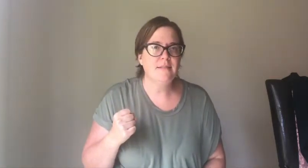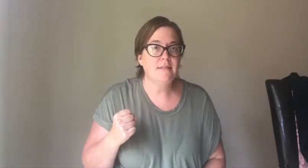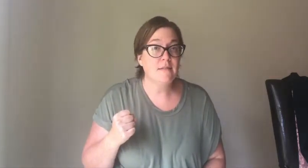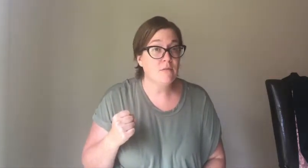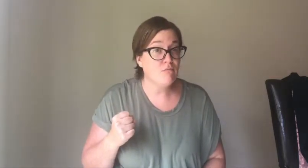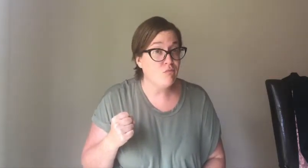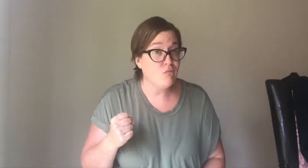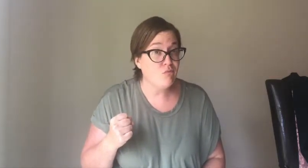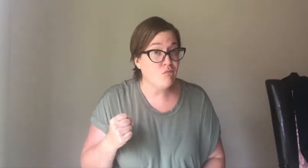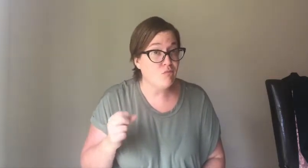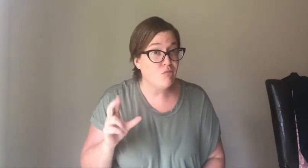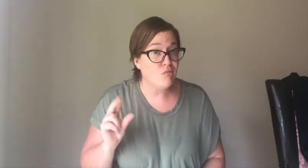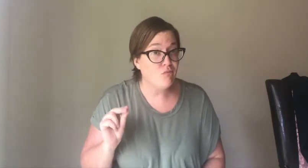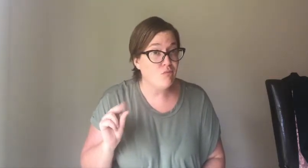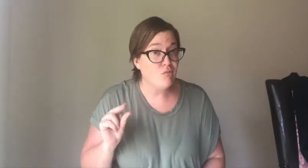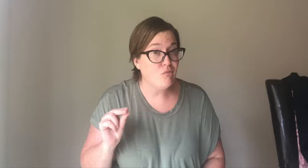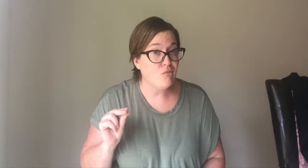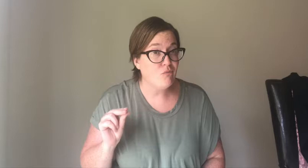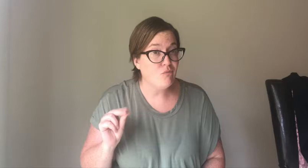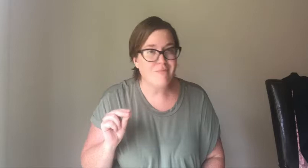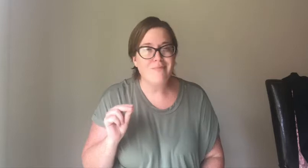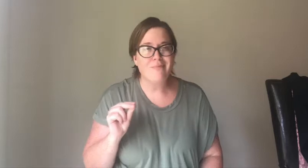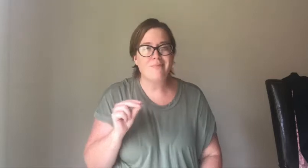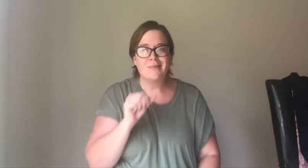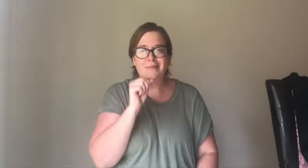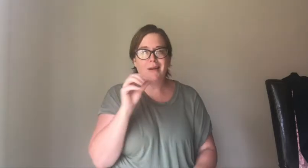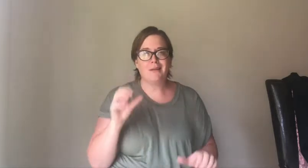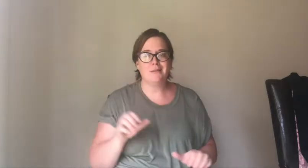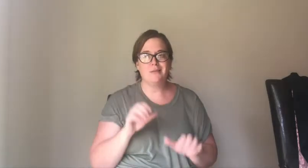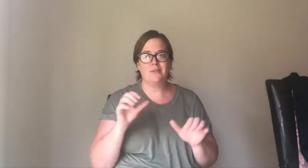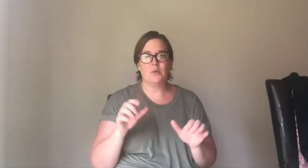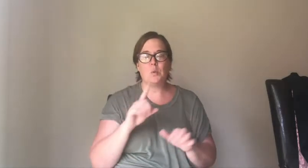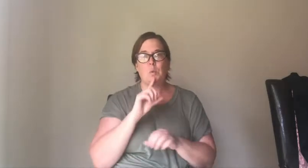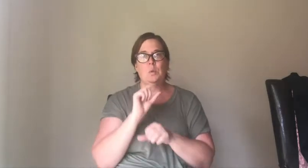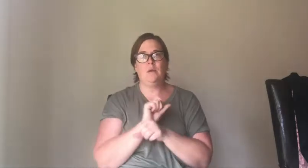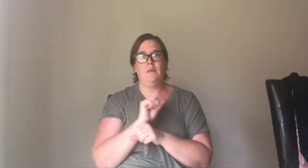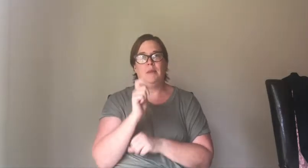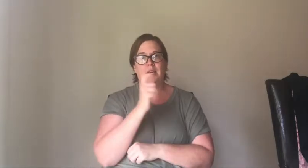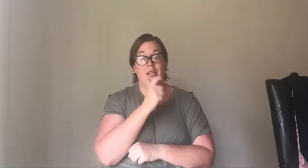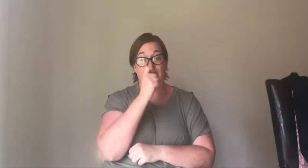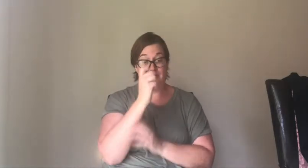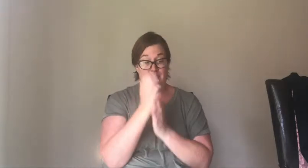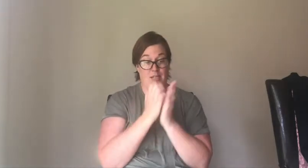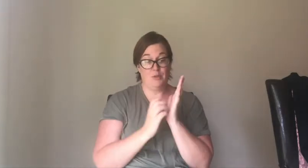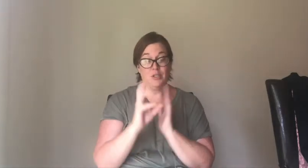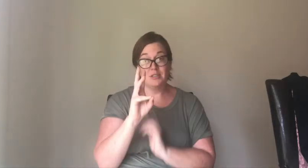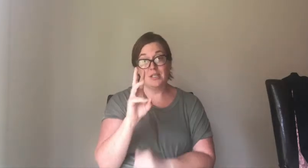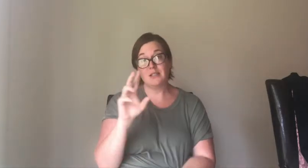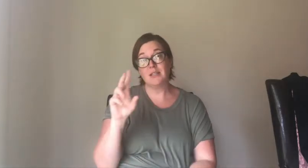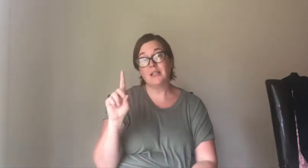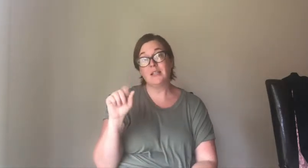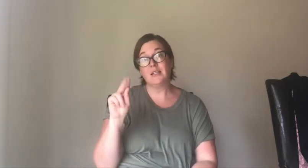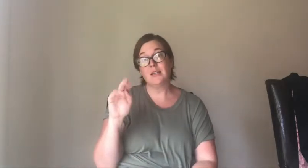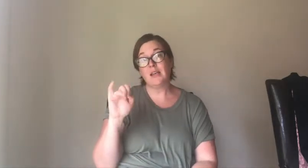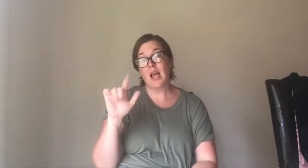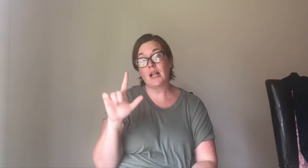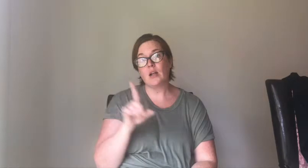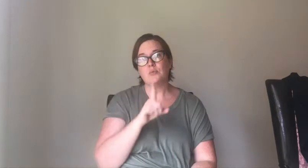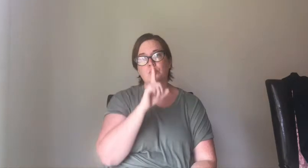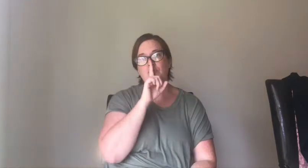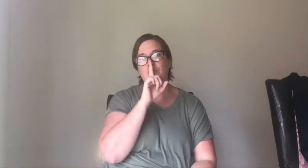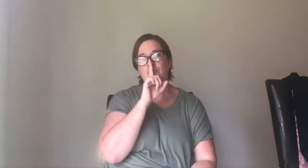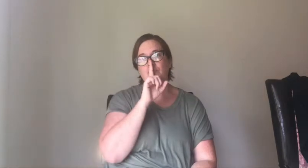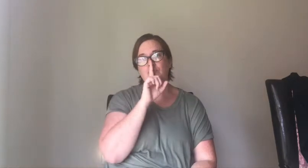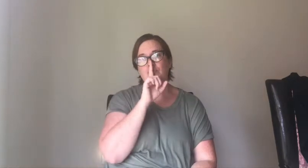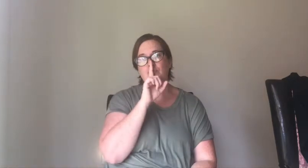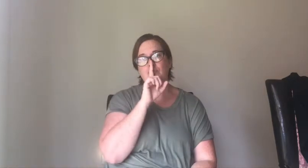about prayer. They're laws about who you can and cannot pray to. And so I'll go on from there. But when Daniel